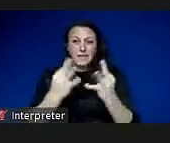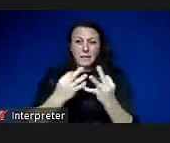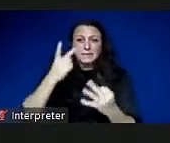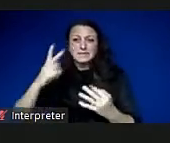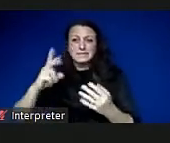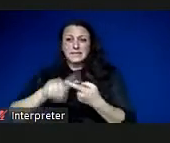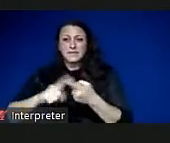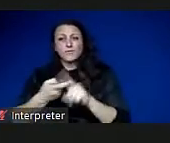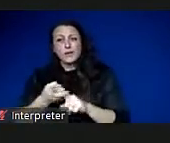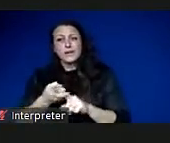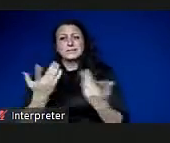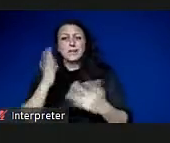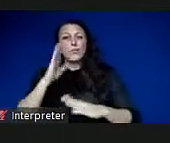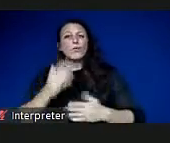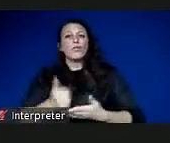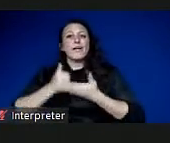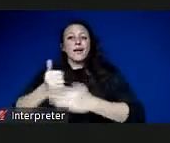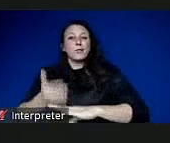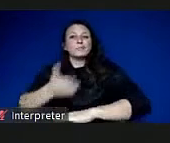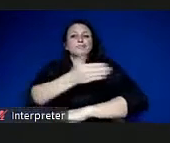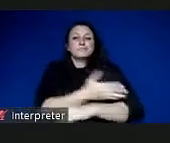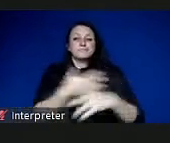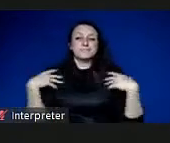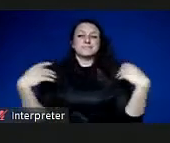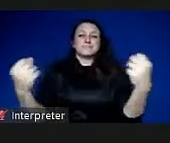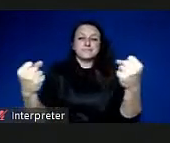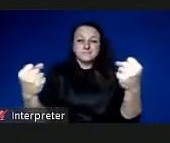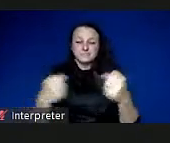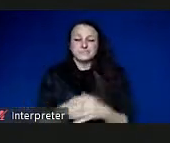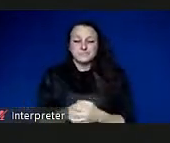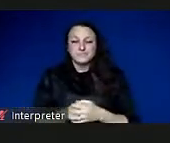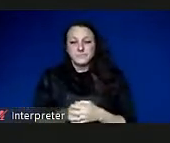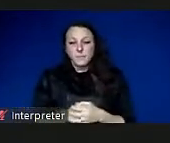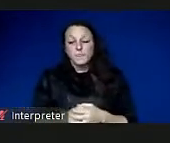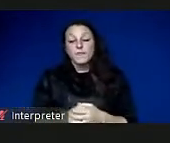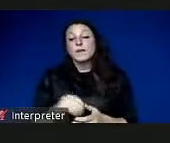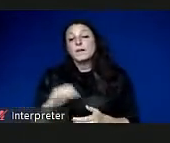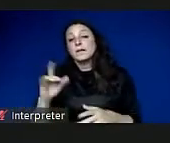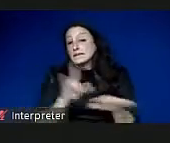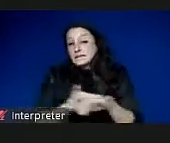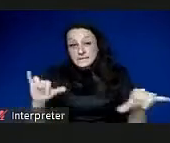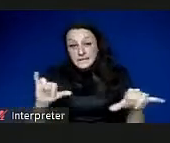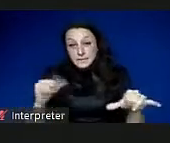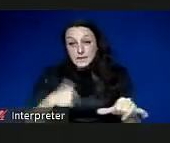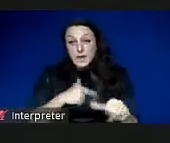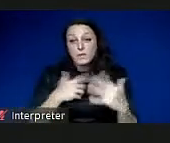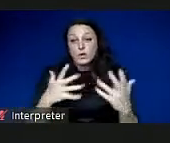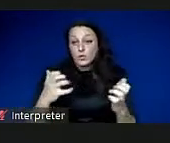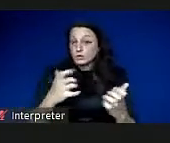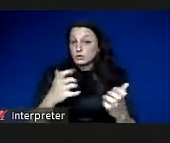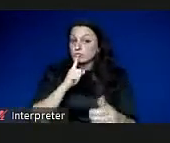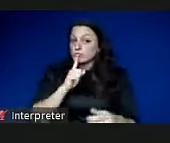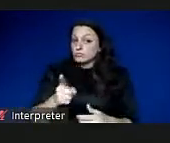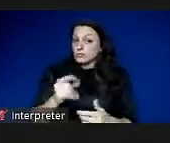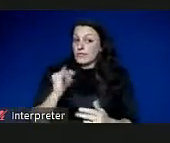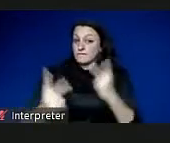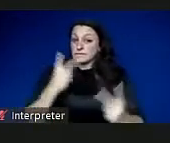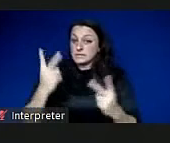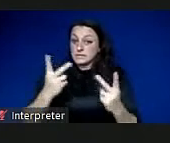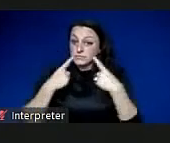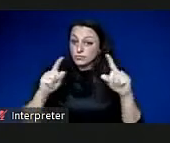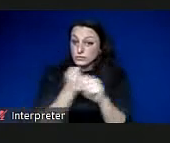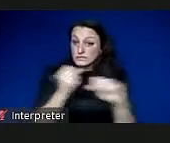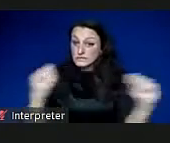and well-being of those residents. At the same time, to ensure that visits were happening safely, we